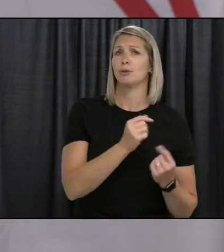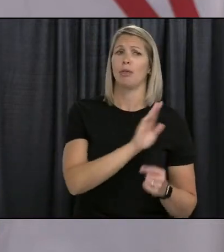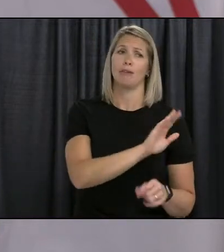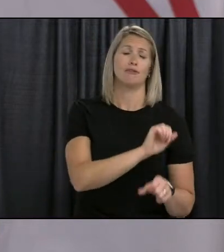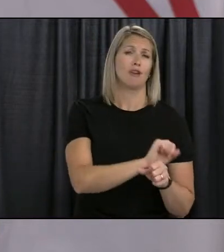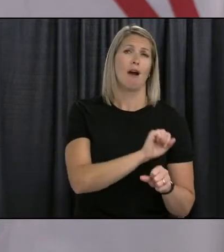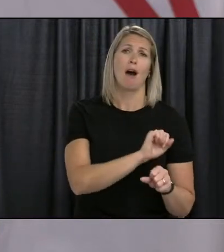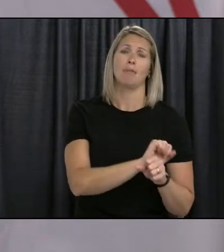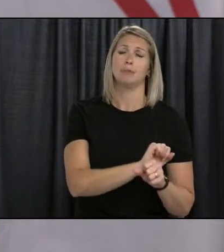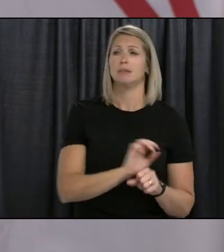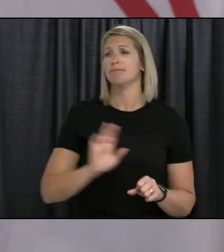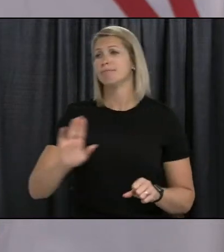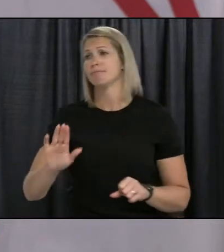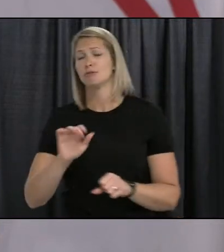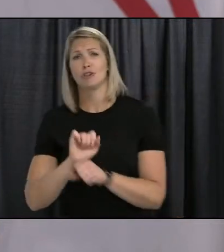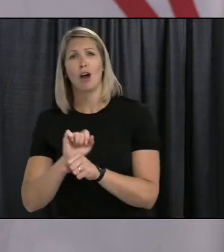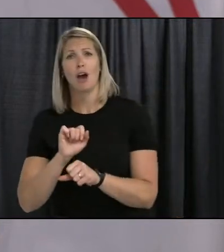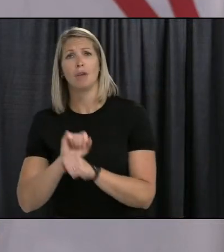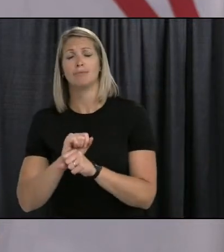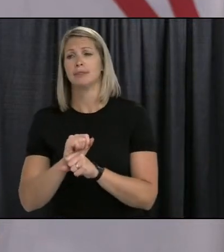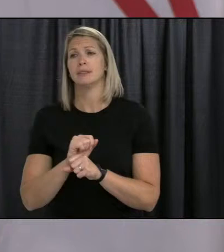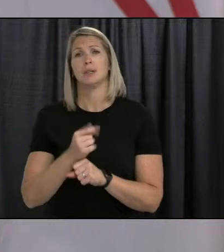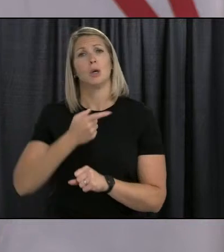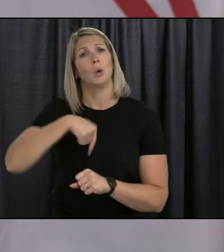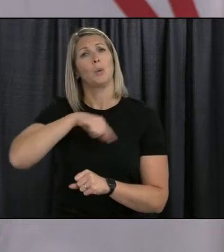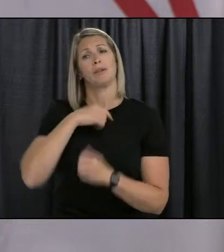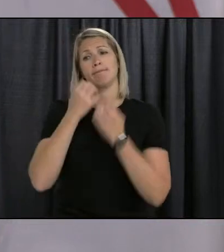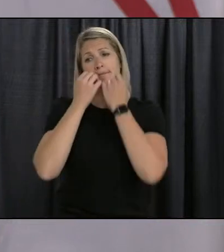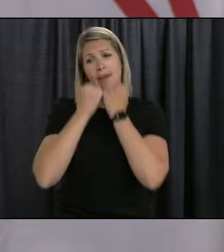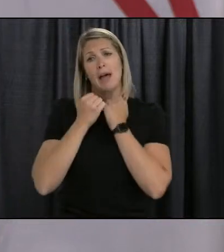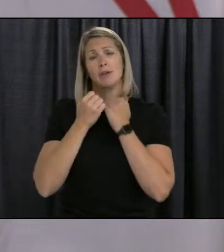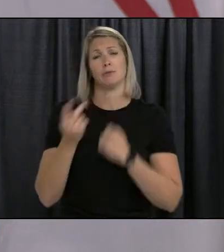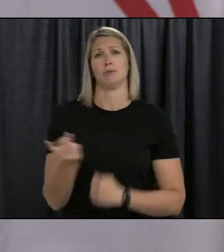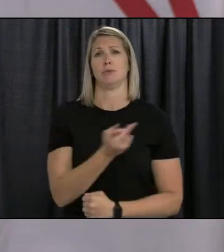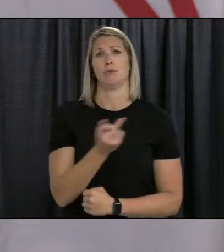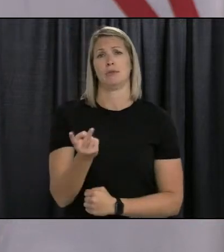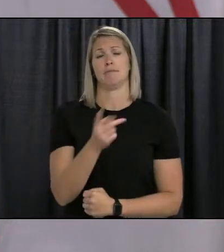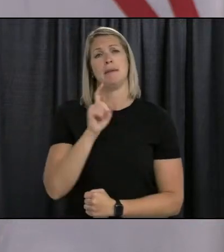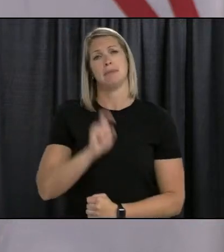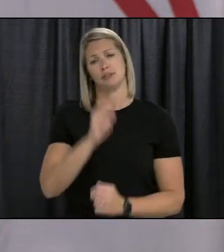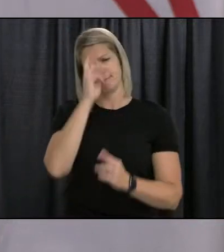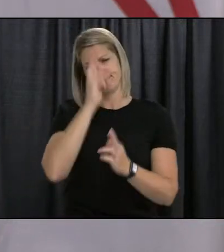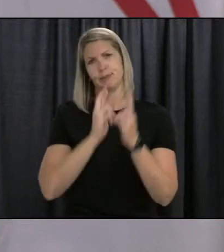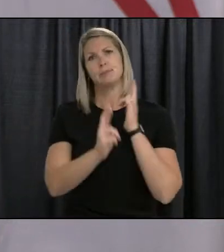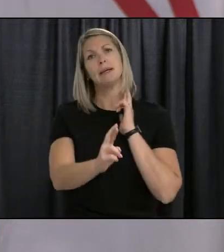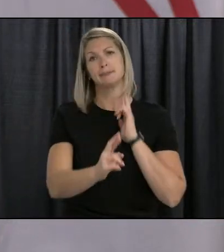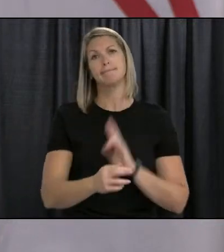job and an invaluable job, and, we need to be respectful of that.